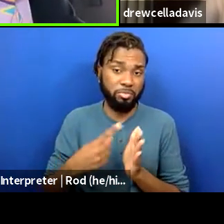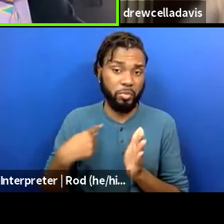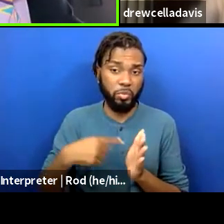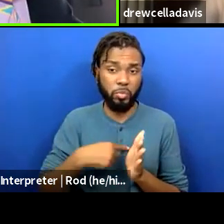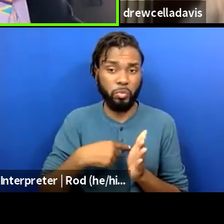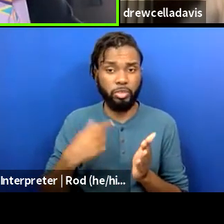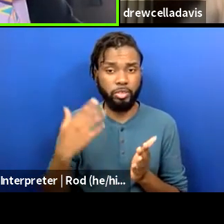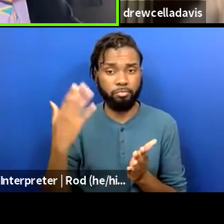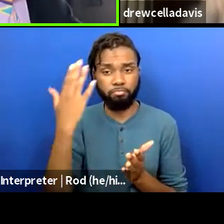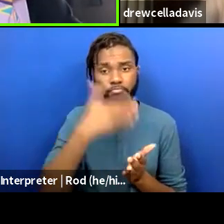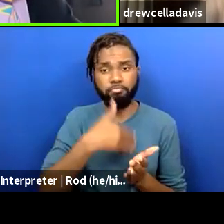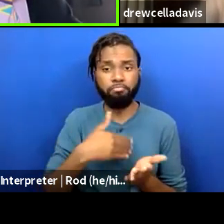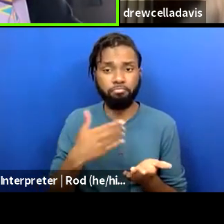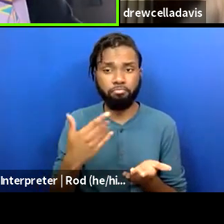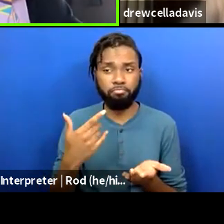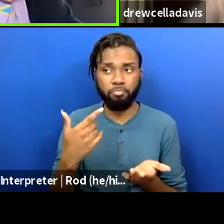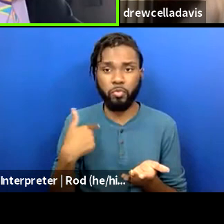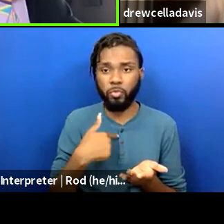see